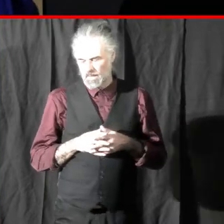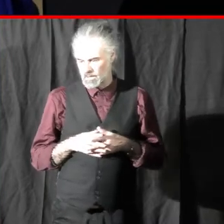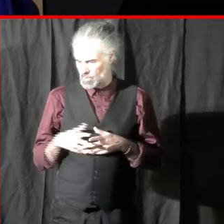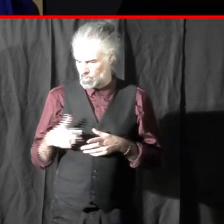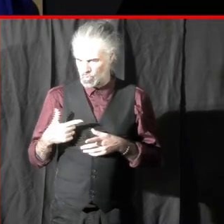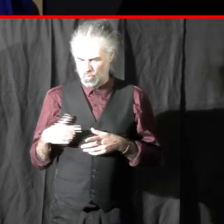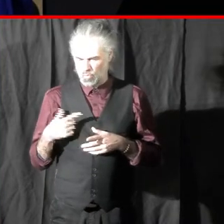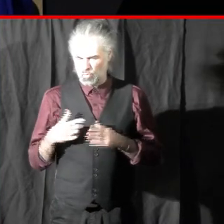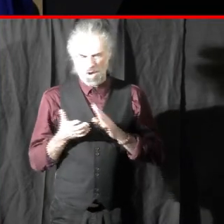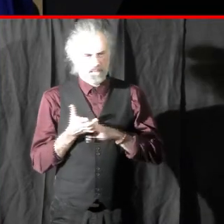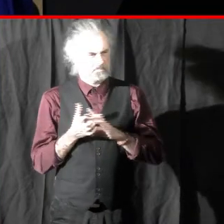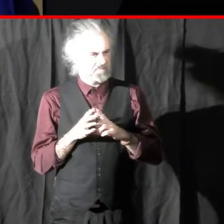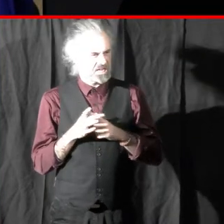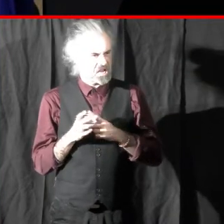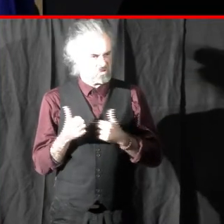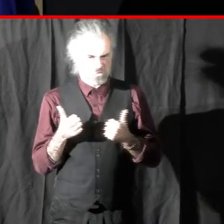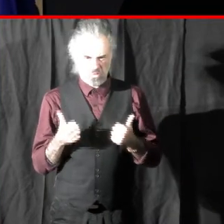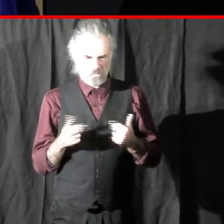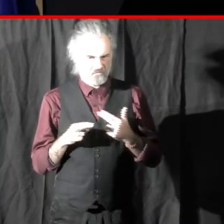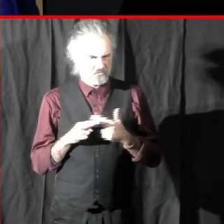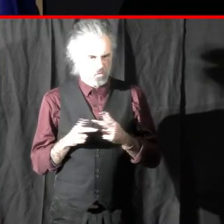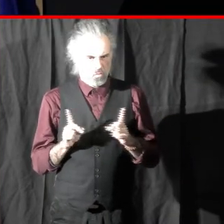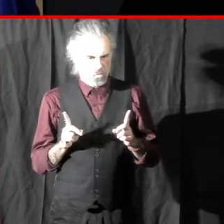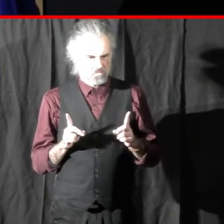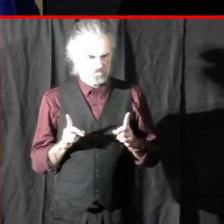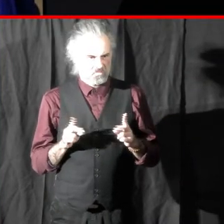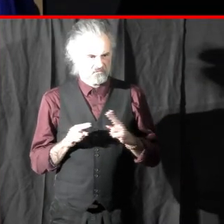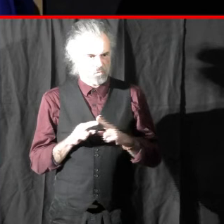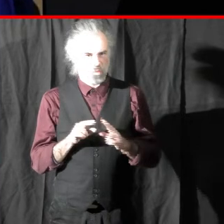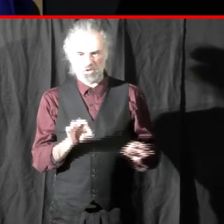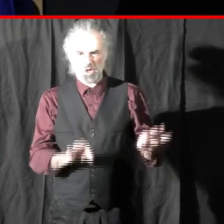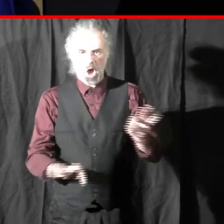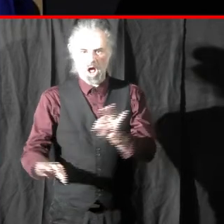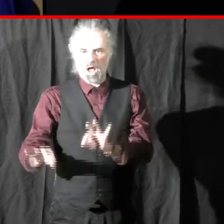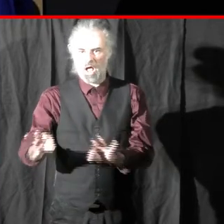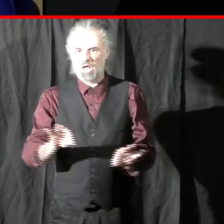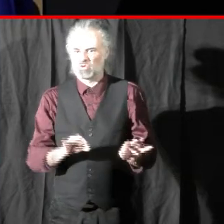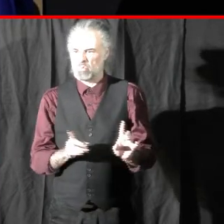media good to get as a scientist?